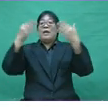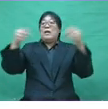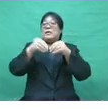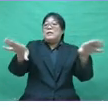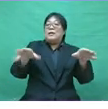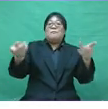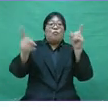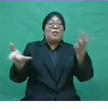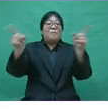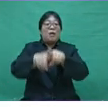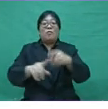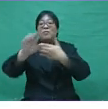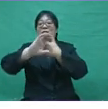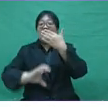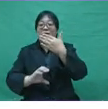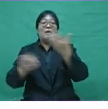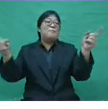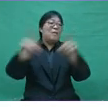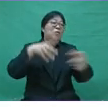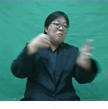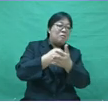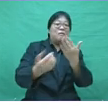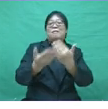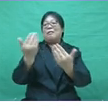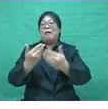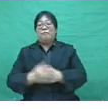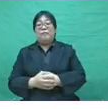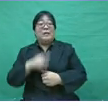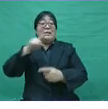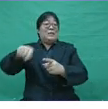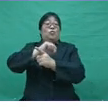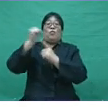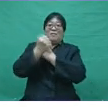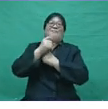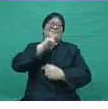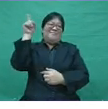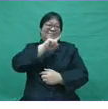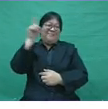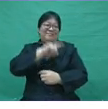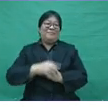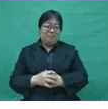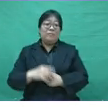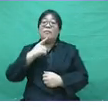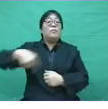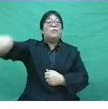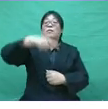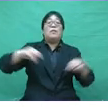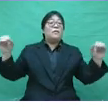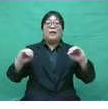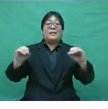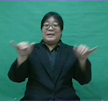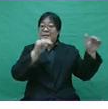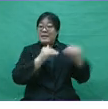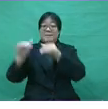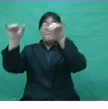of work hazard such as accidents. The situation is much worse considering they do not have the same protection